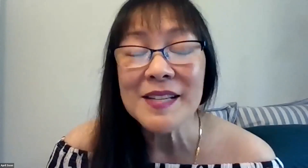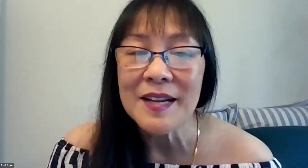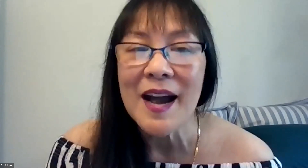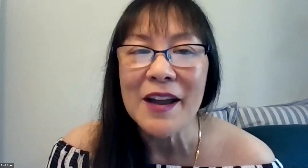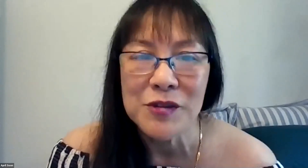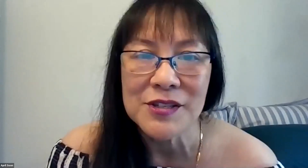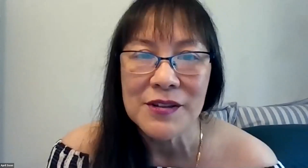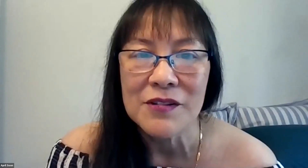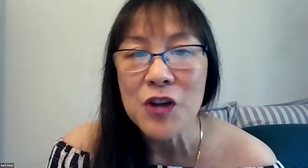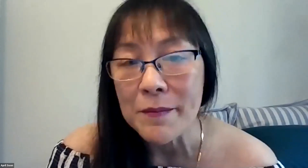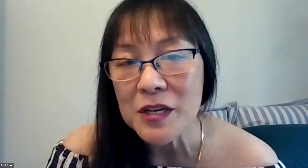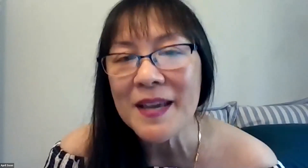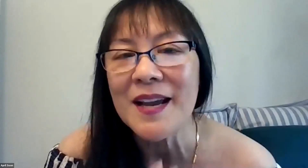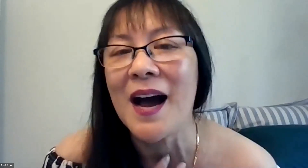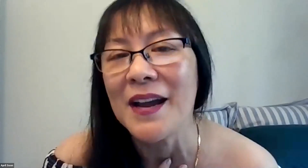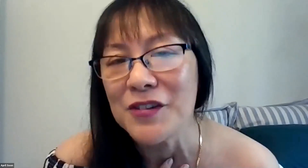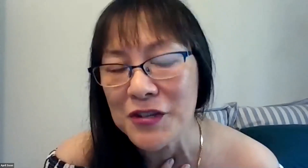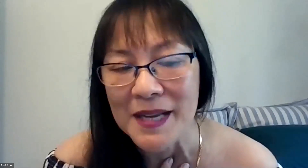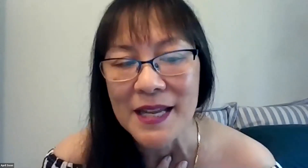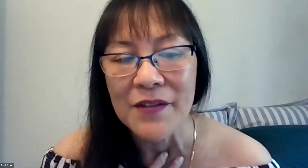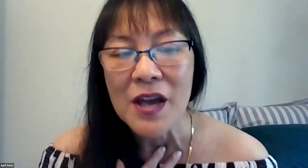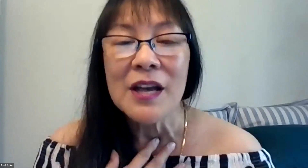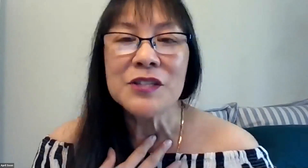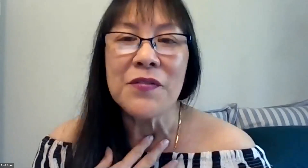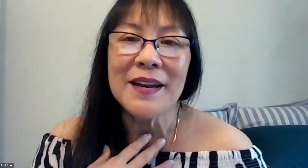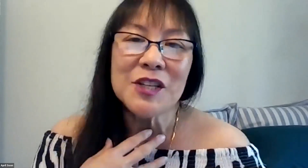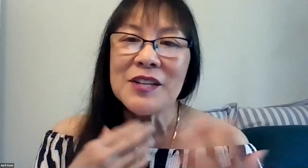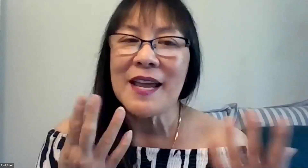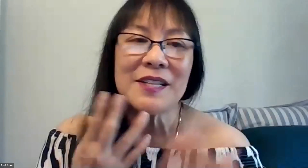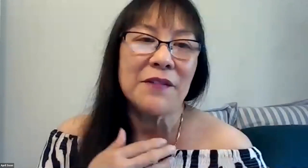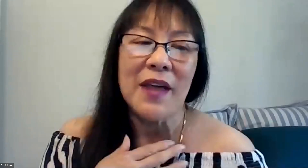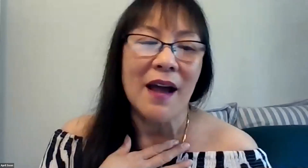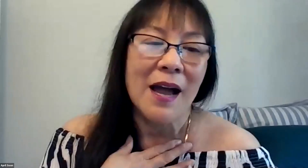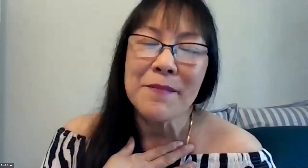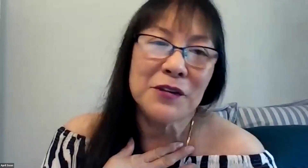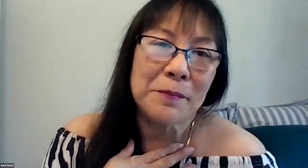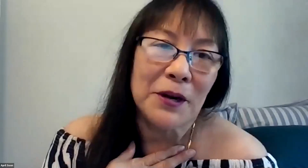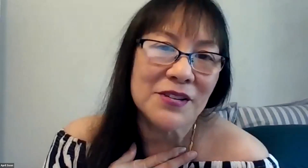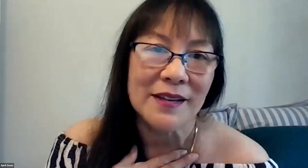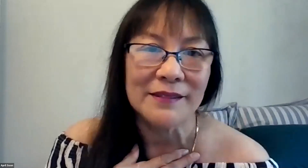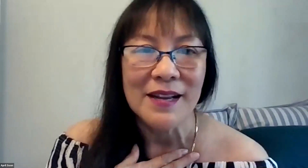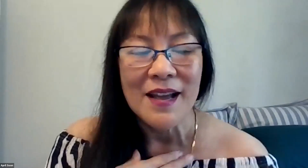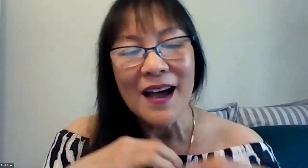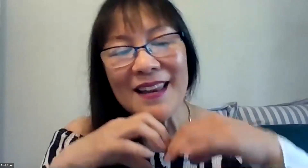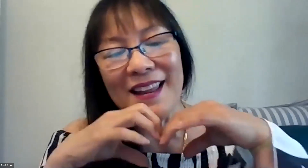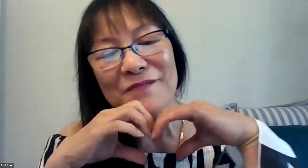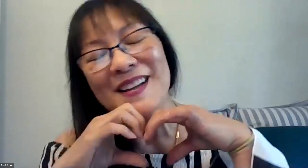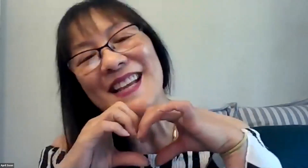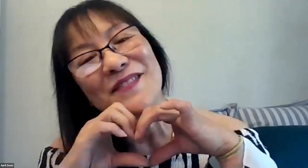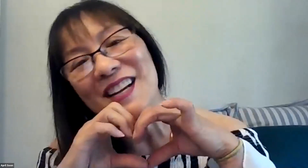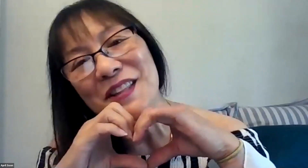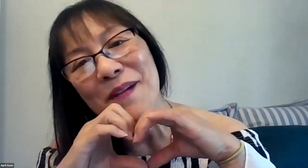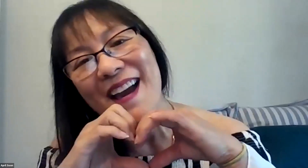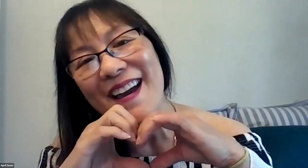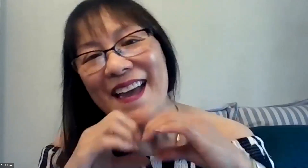But my psychiatrist taught me to be kinder to myself. So then I started saying stuff like, I'm a good person. I love